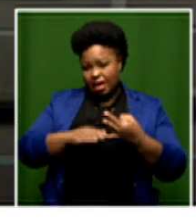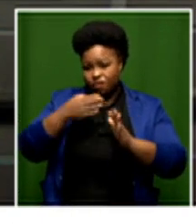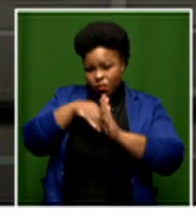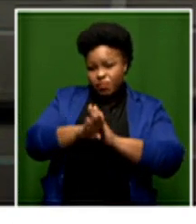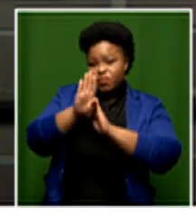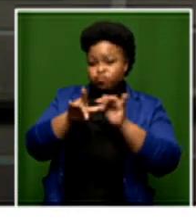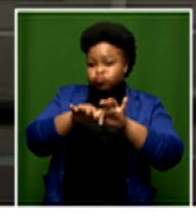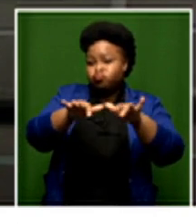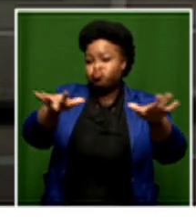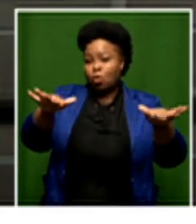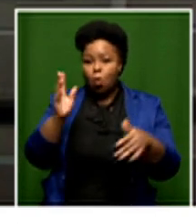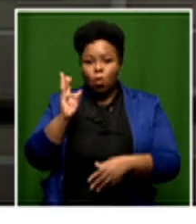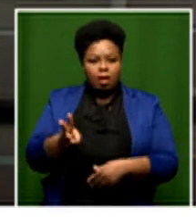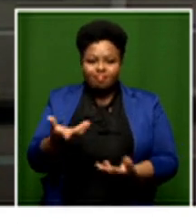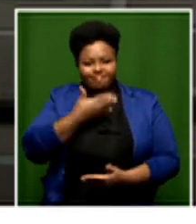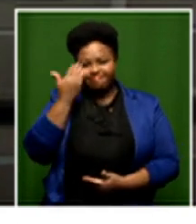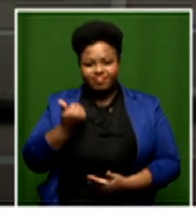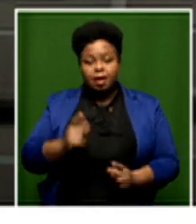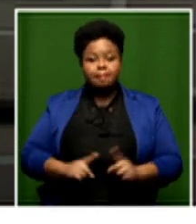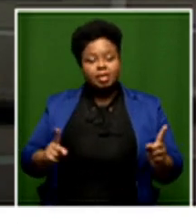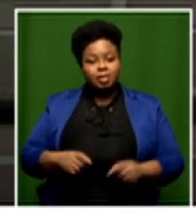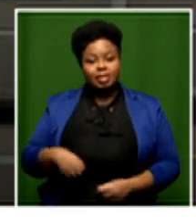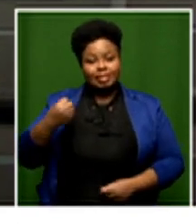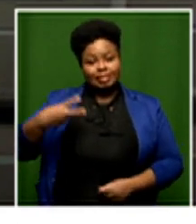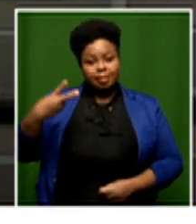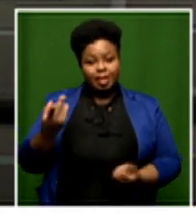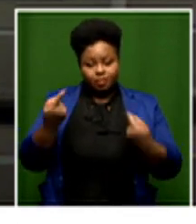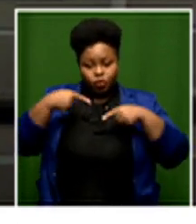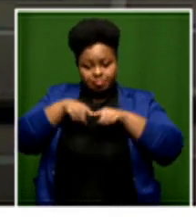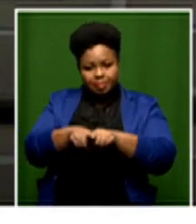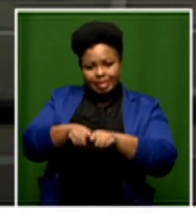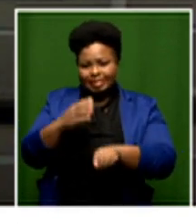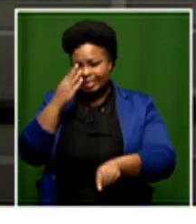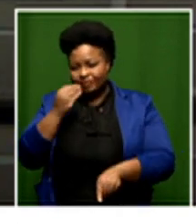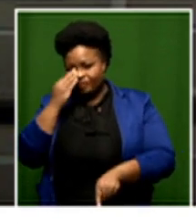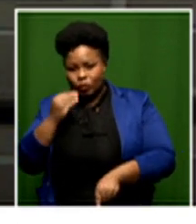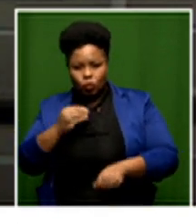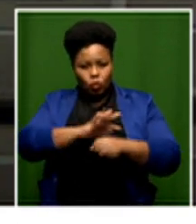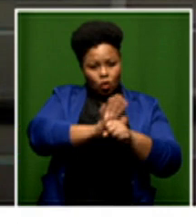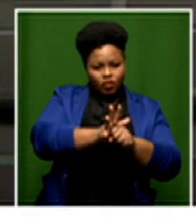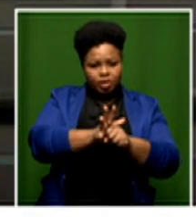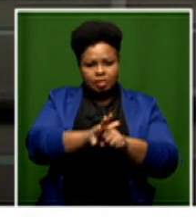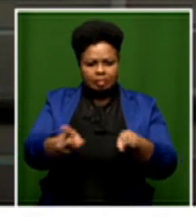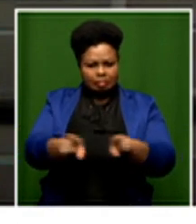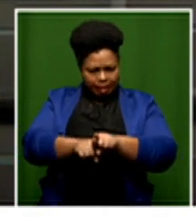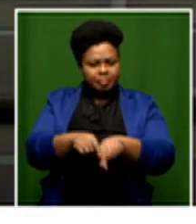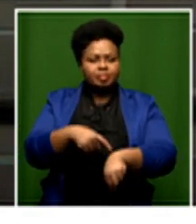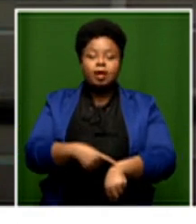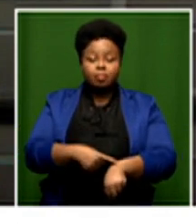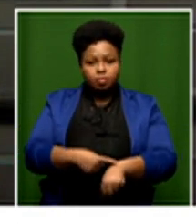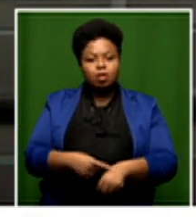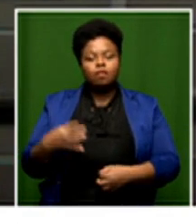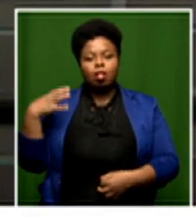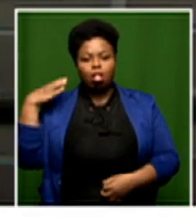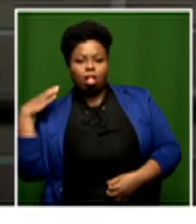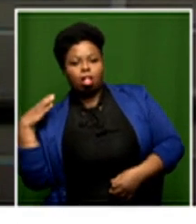We don't know when it's going to be. Yeah. But a double whammy of influenza and COVID would put an extra